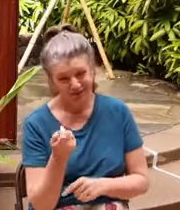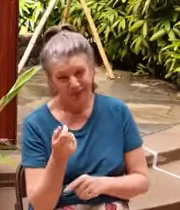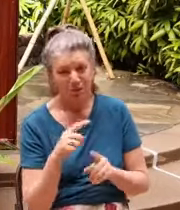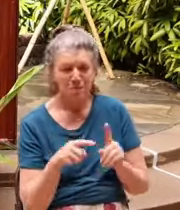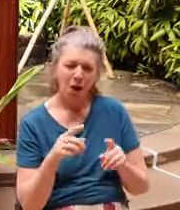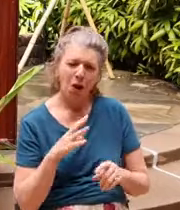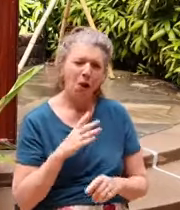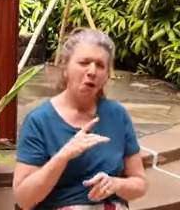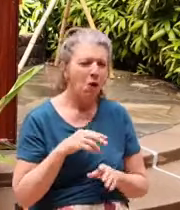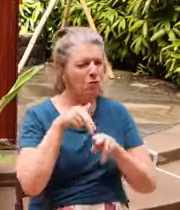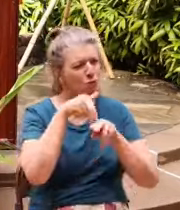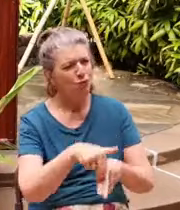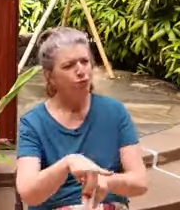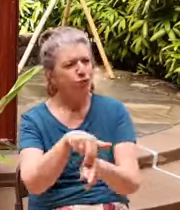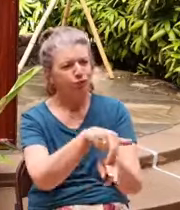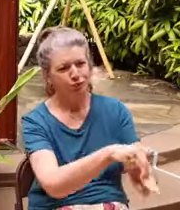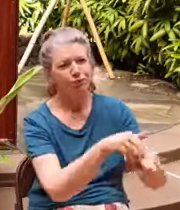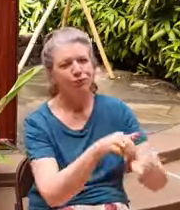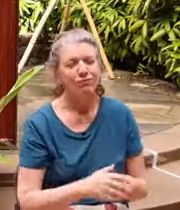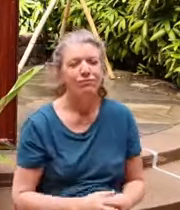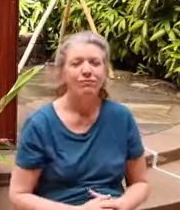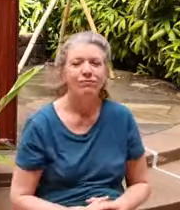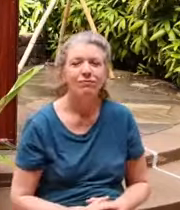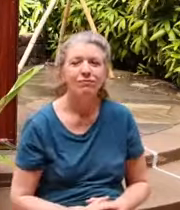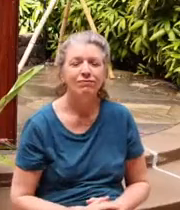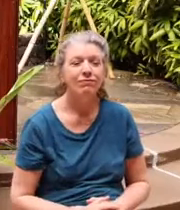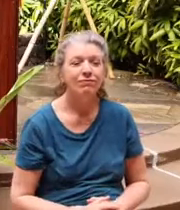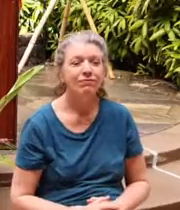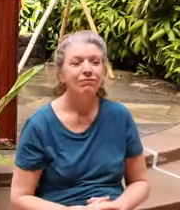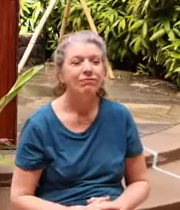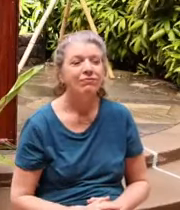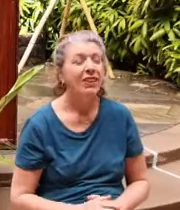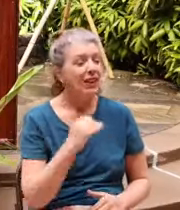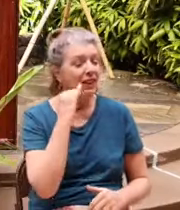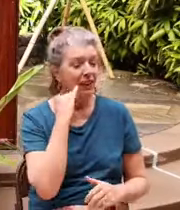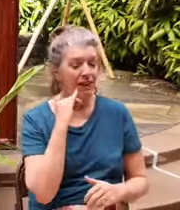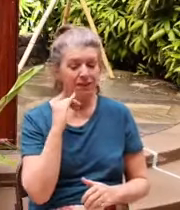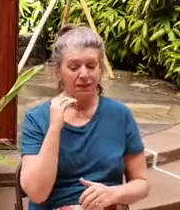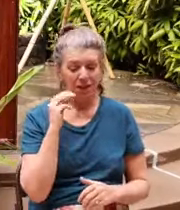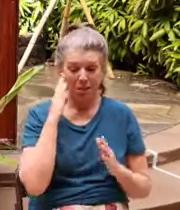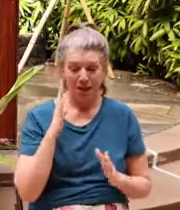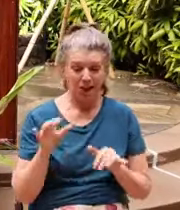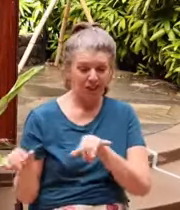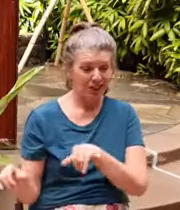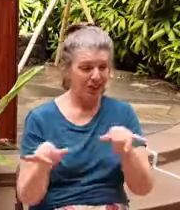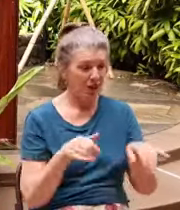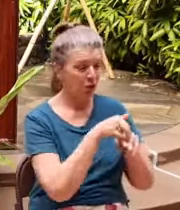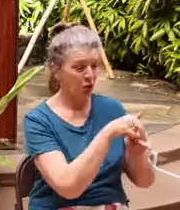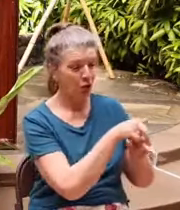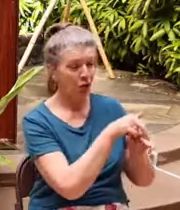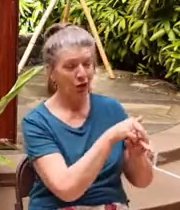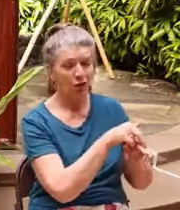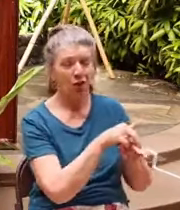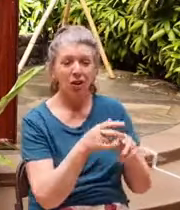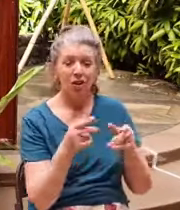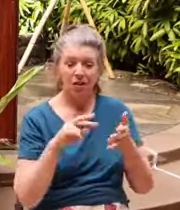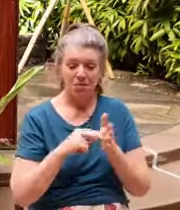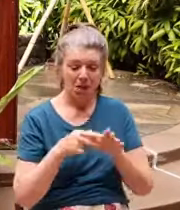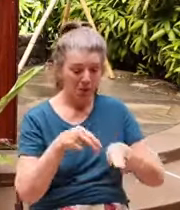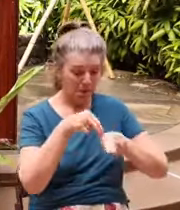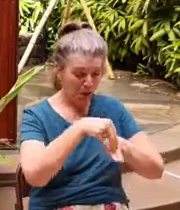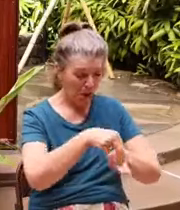been one heck of a ride. If we liken a mayor to being a surfer, then the county's budget is our surfboard.